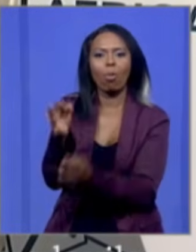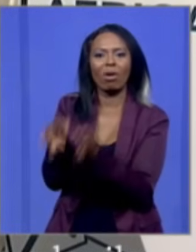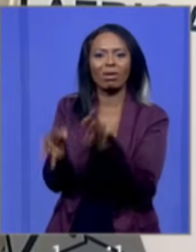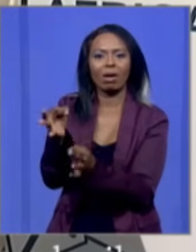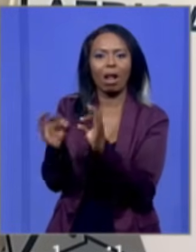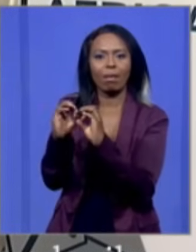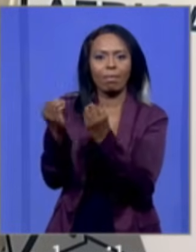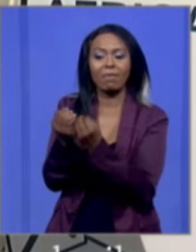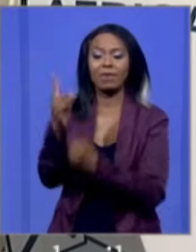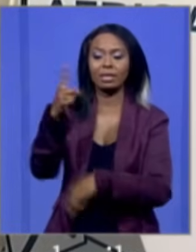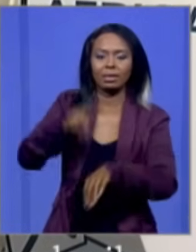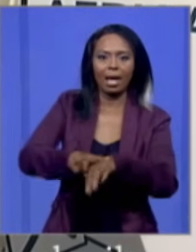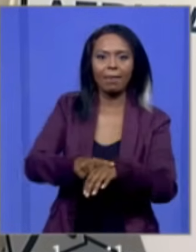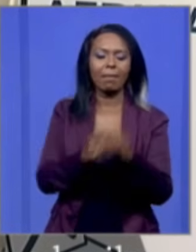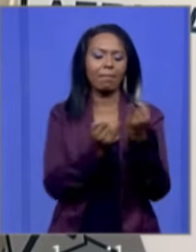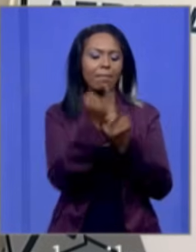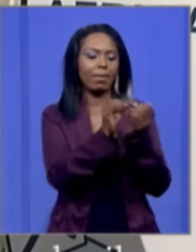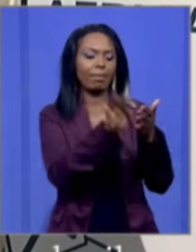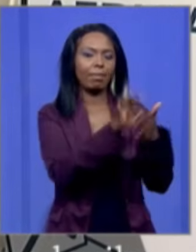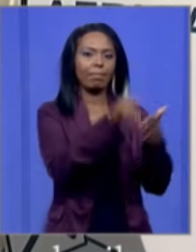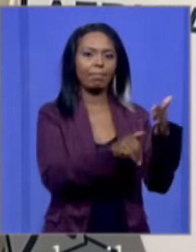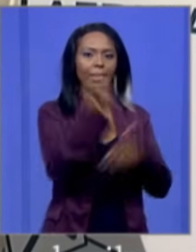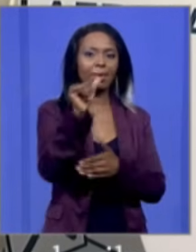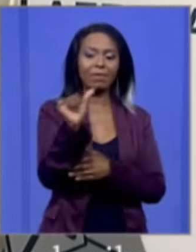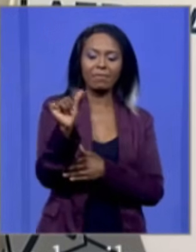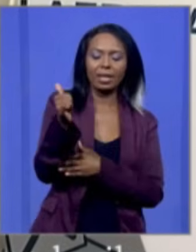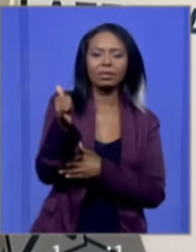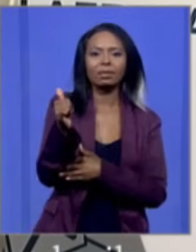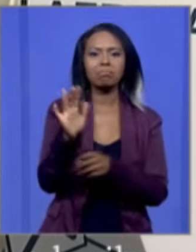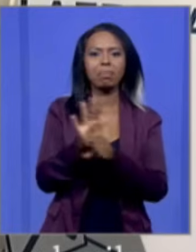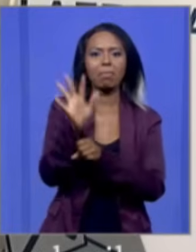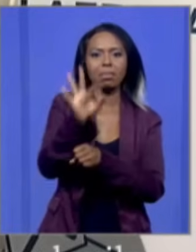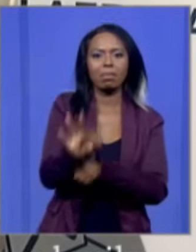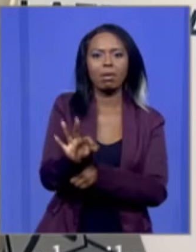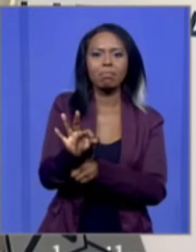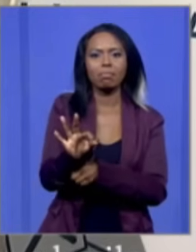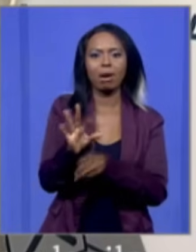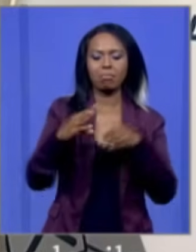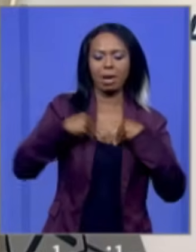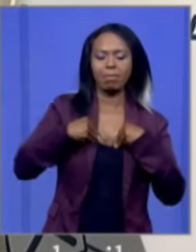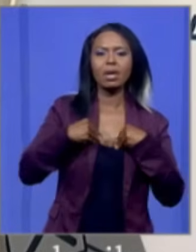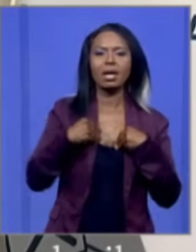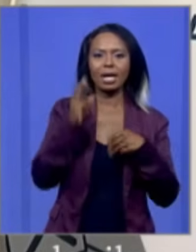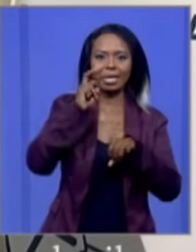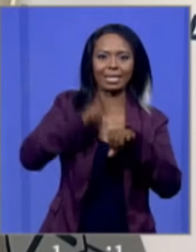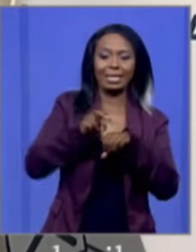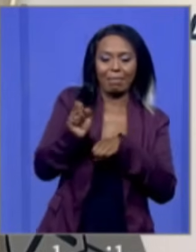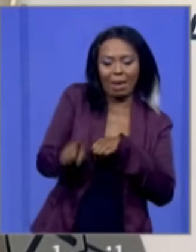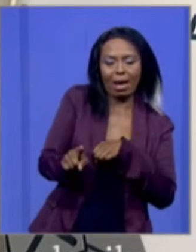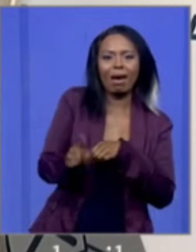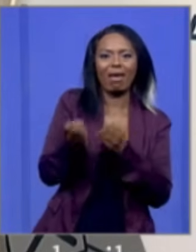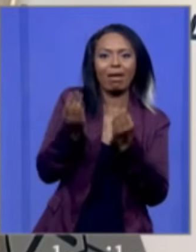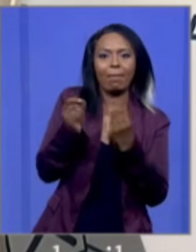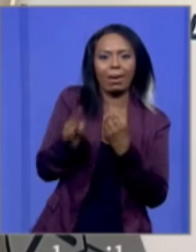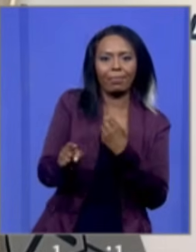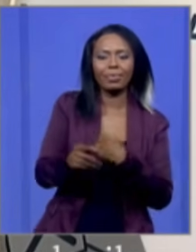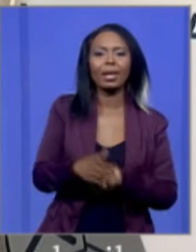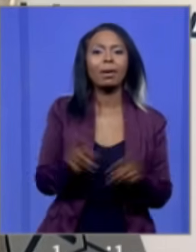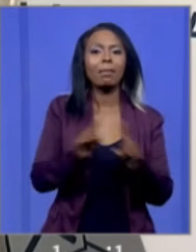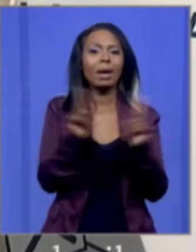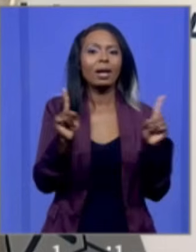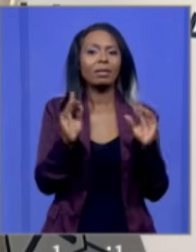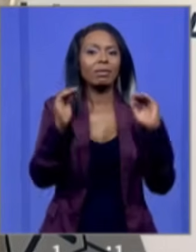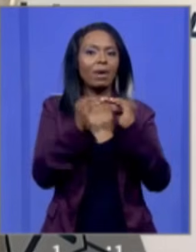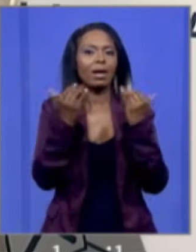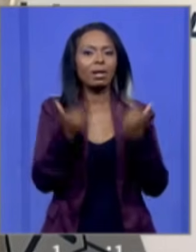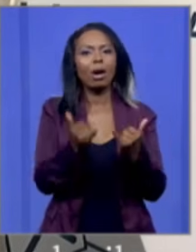contesting for the first time, they still need to get 15%. However, it is fair to mention that Rivonia Cycle